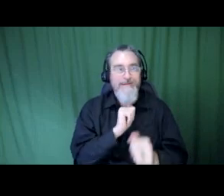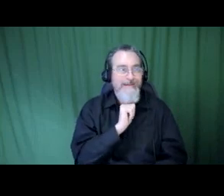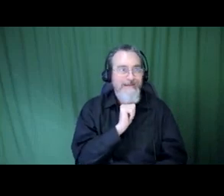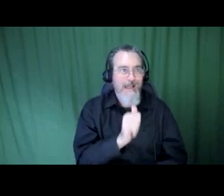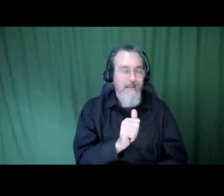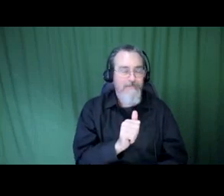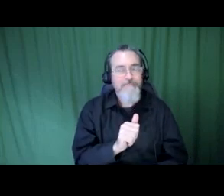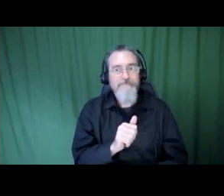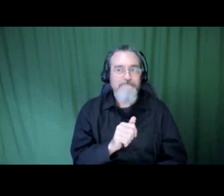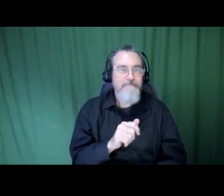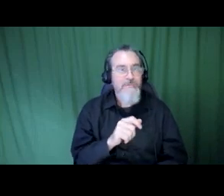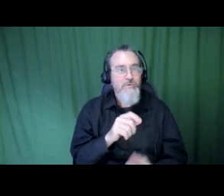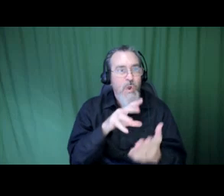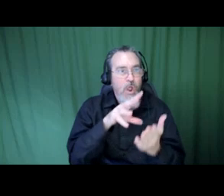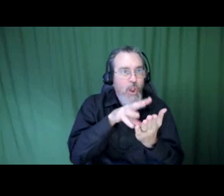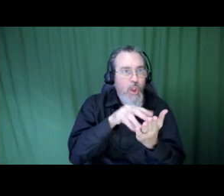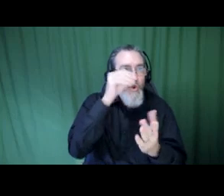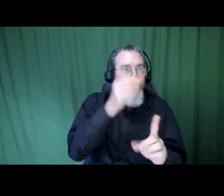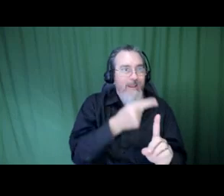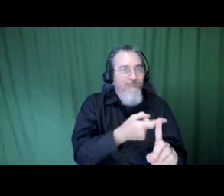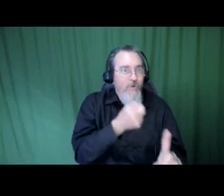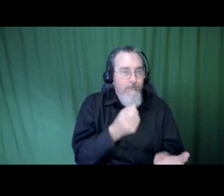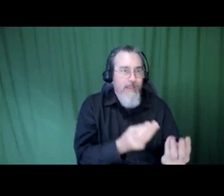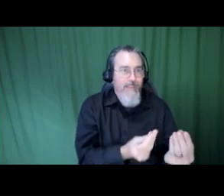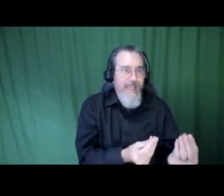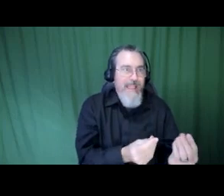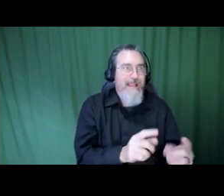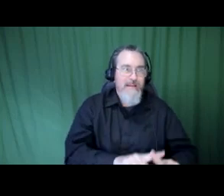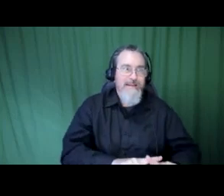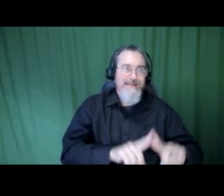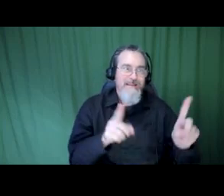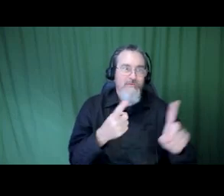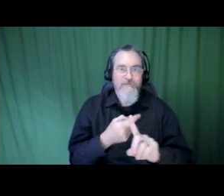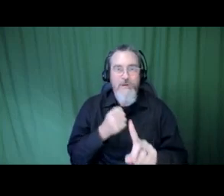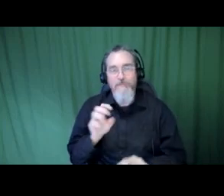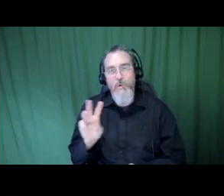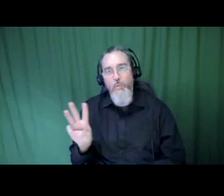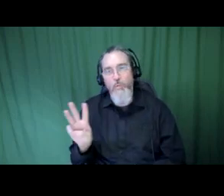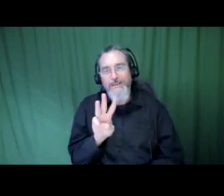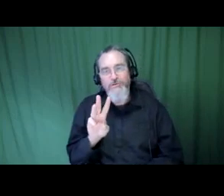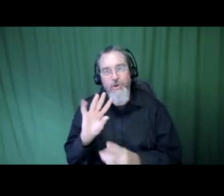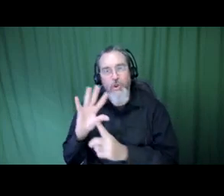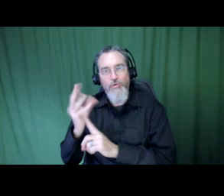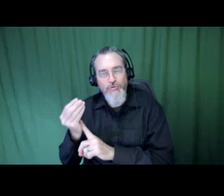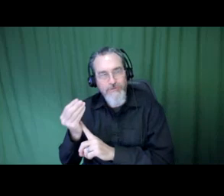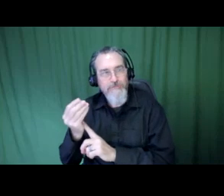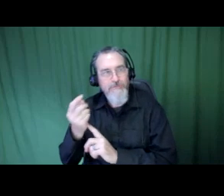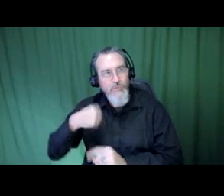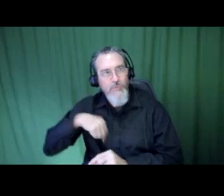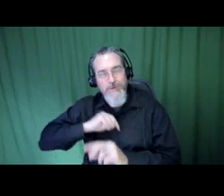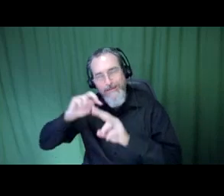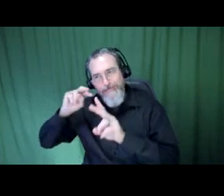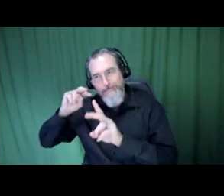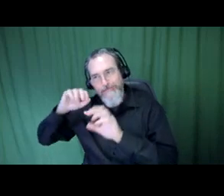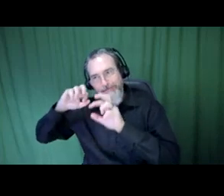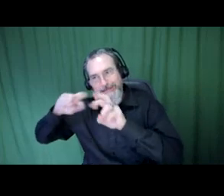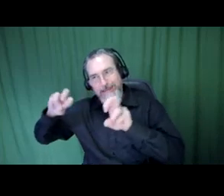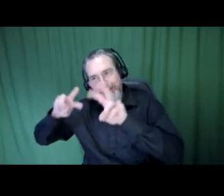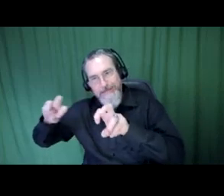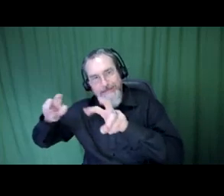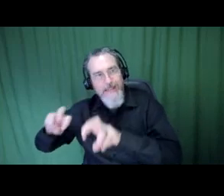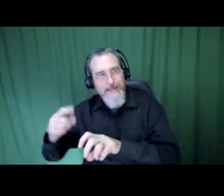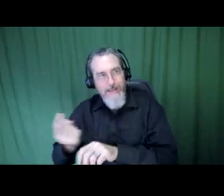learn from the land is completely different than the way Western culture teaches us to study something. It's a completely different type of education, and I